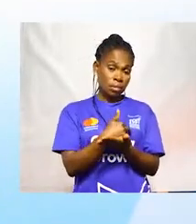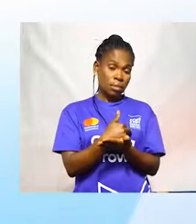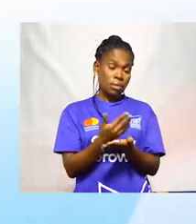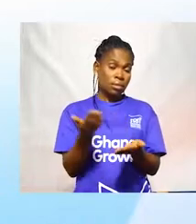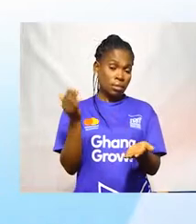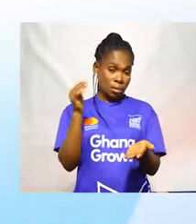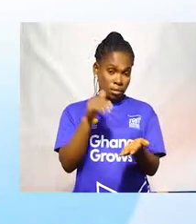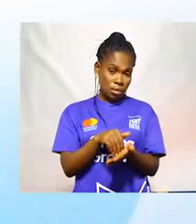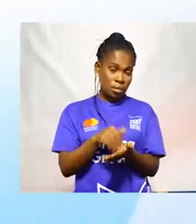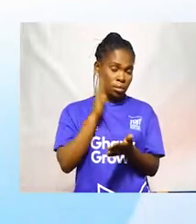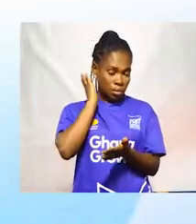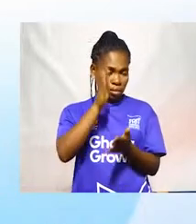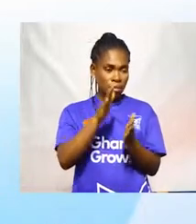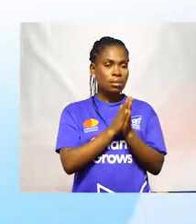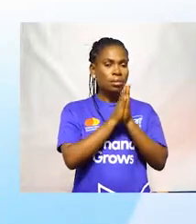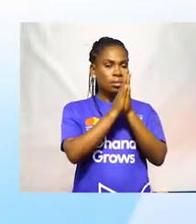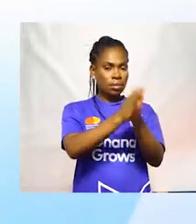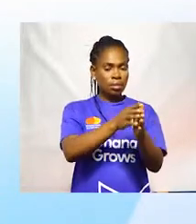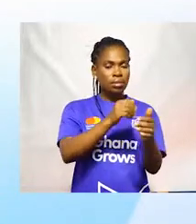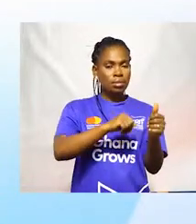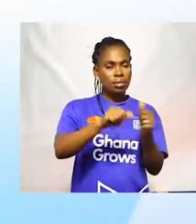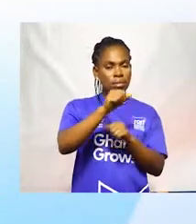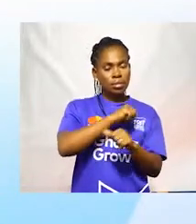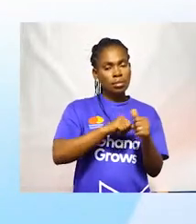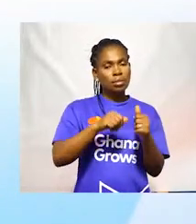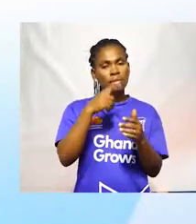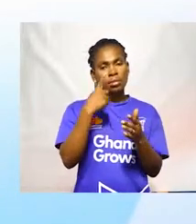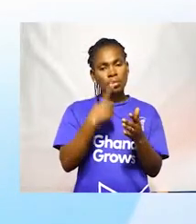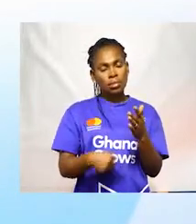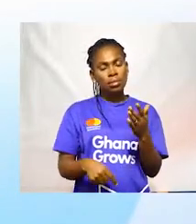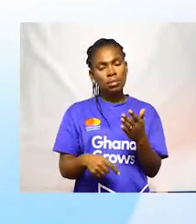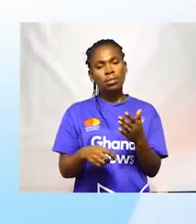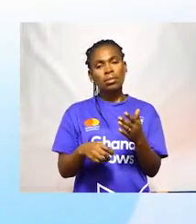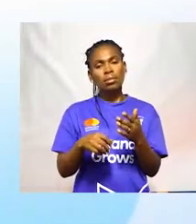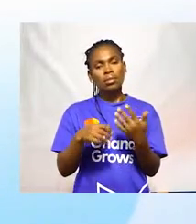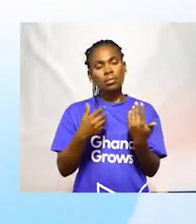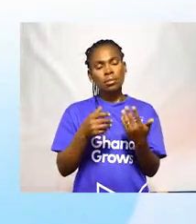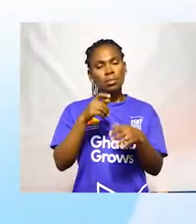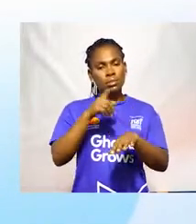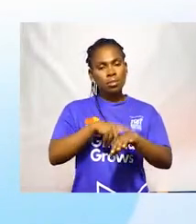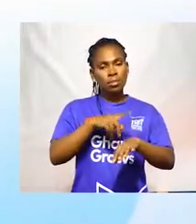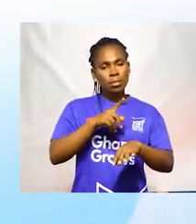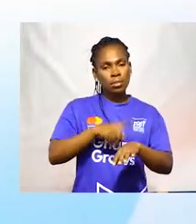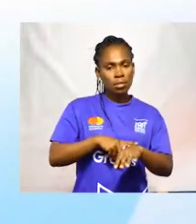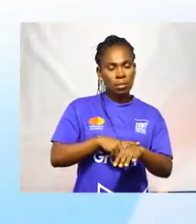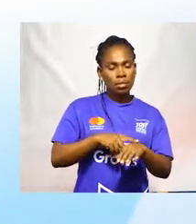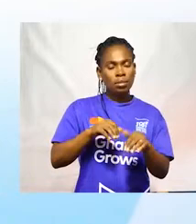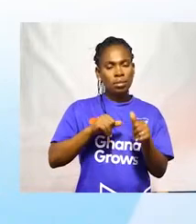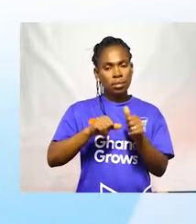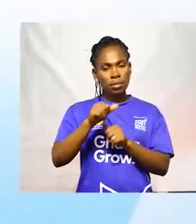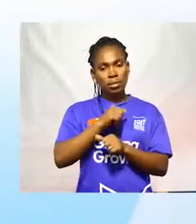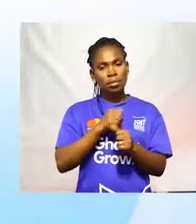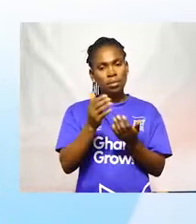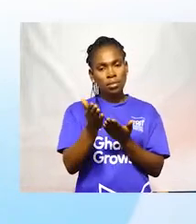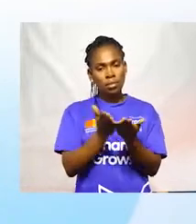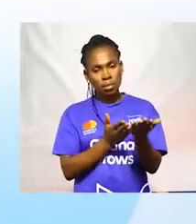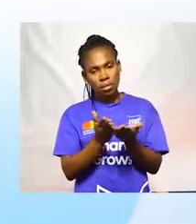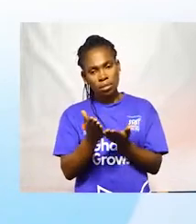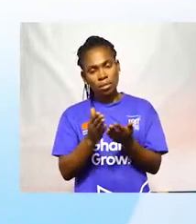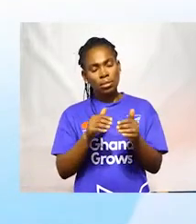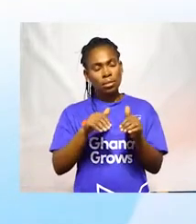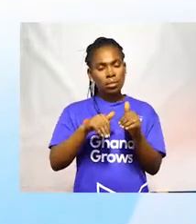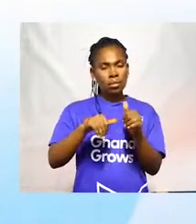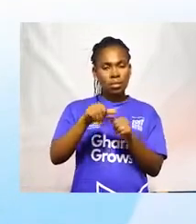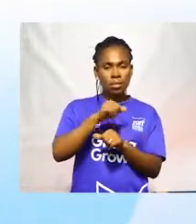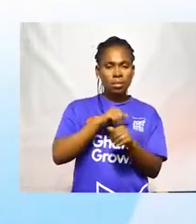I'm going to ask him about, hopefully, the seasons, also about service, and about how that